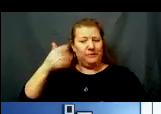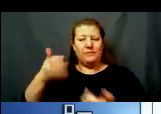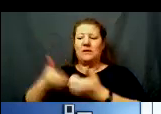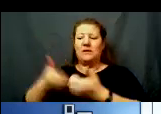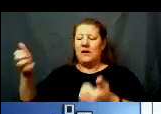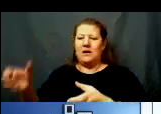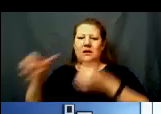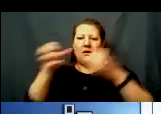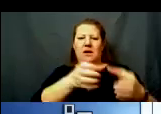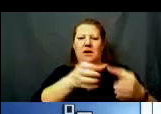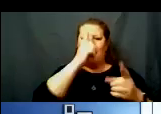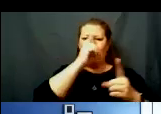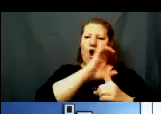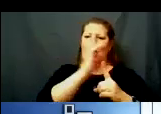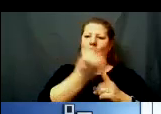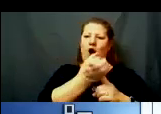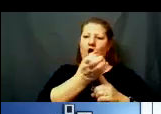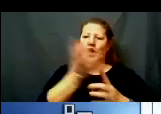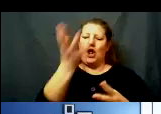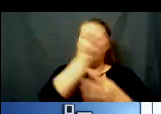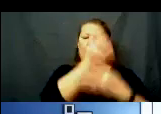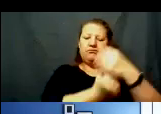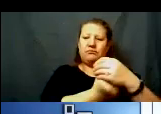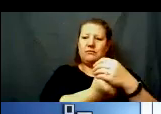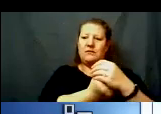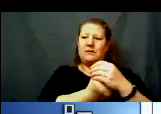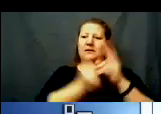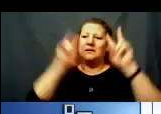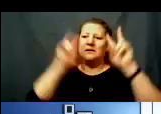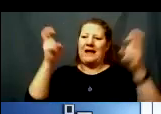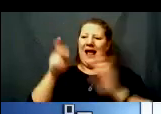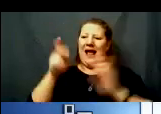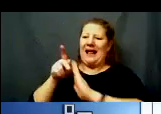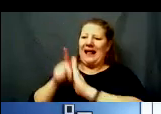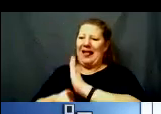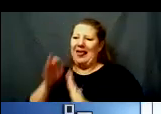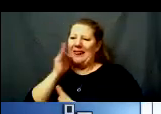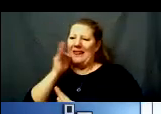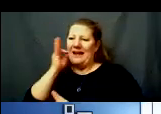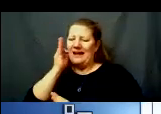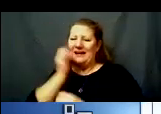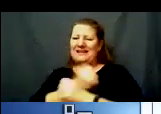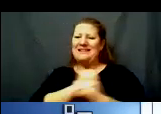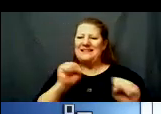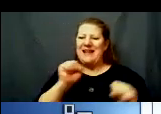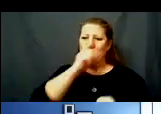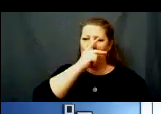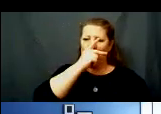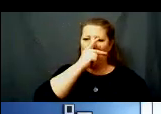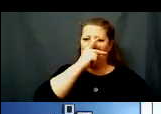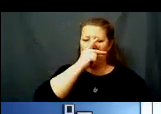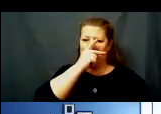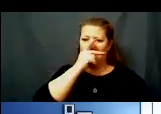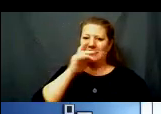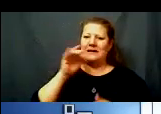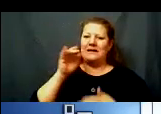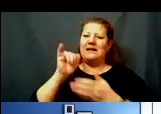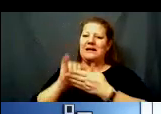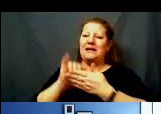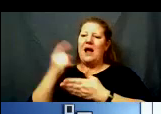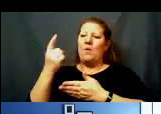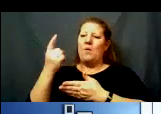cultural assimilation. The slogan was kill the Indian, save the child. This is what Lakota scholar James Fenelon